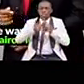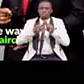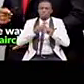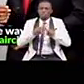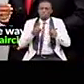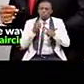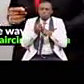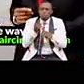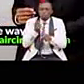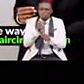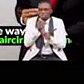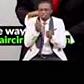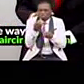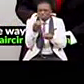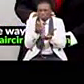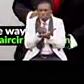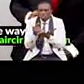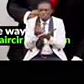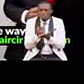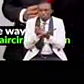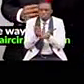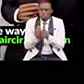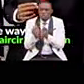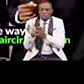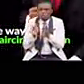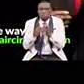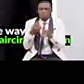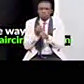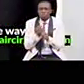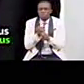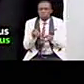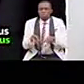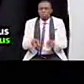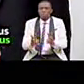little talk with Jesus clears the way.